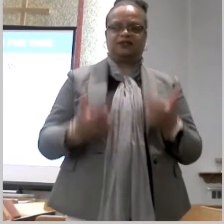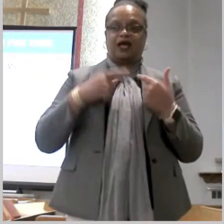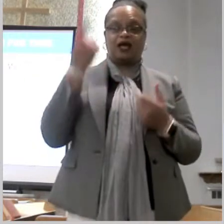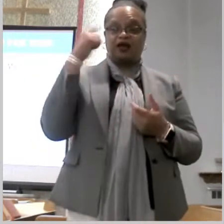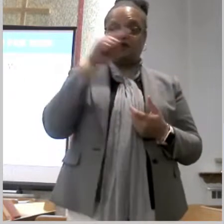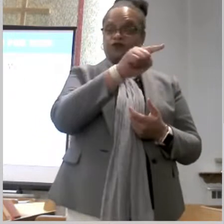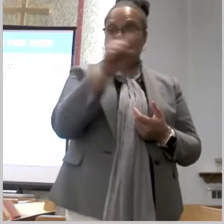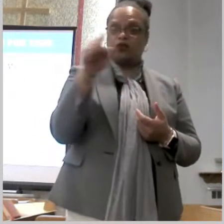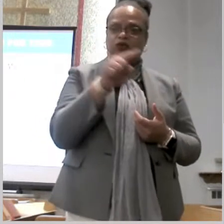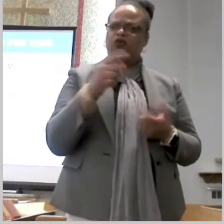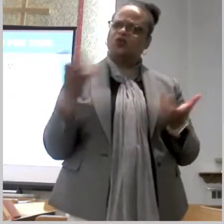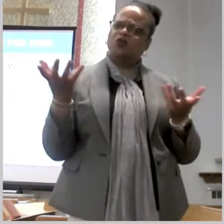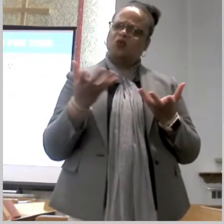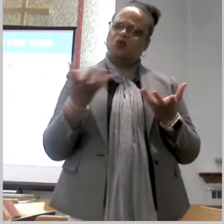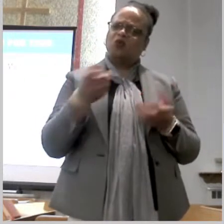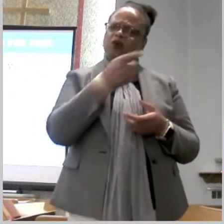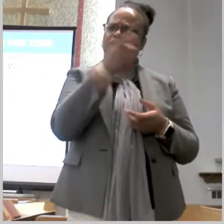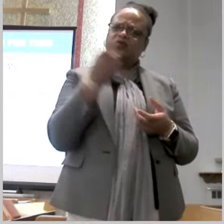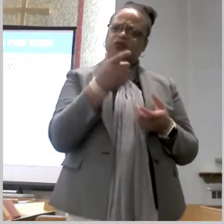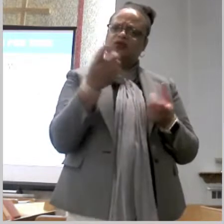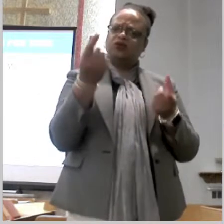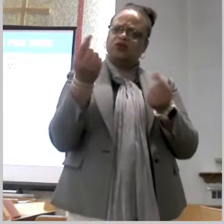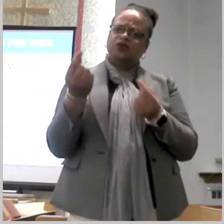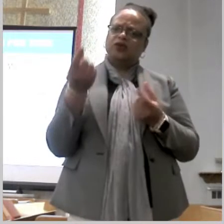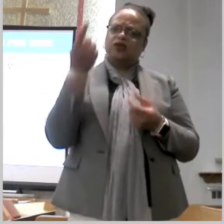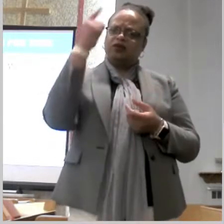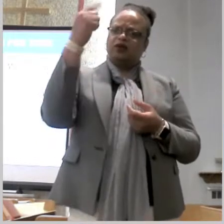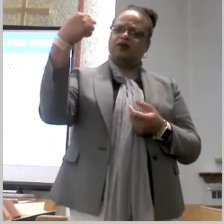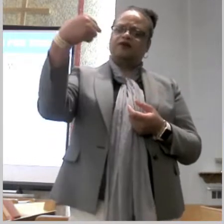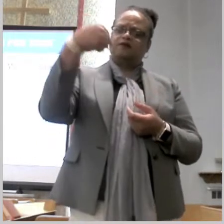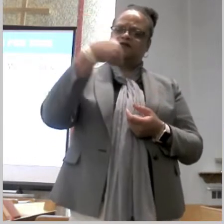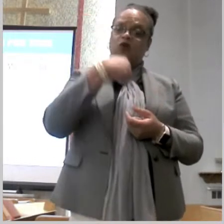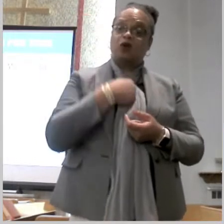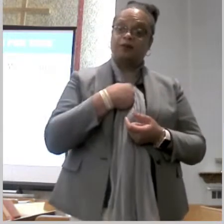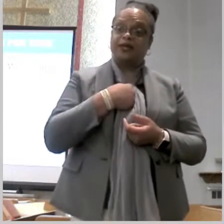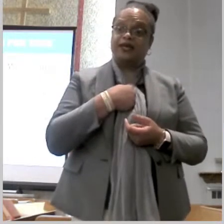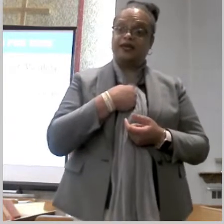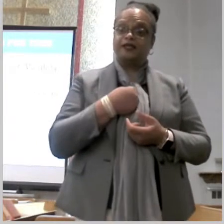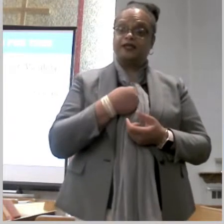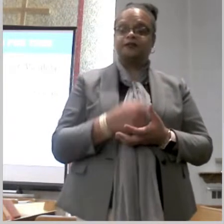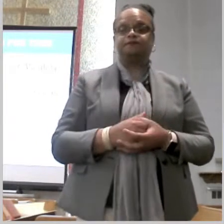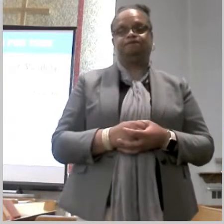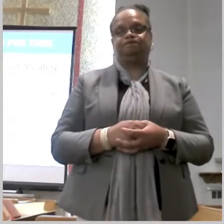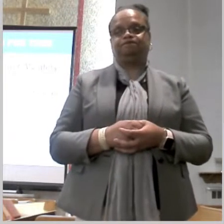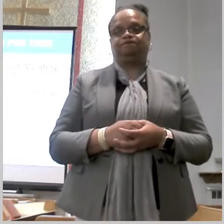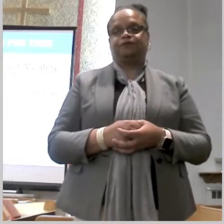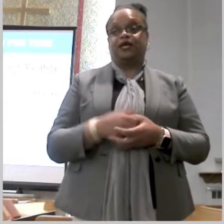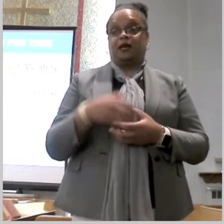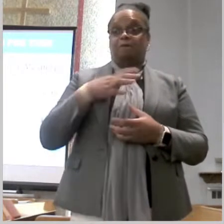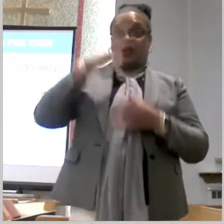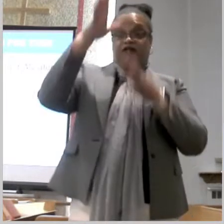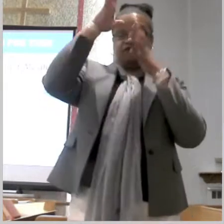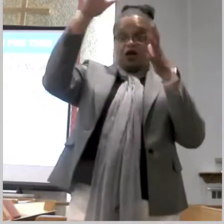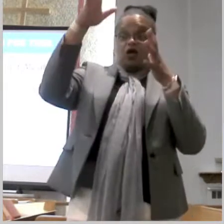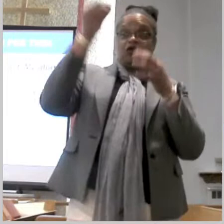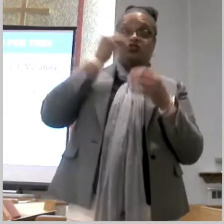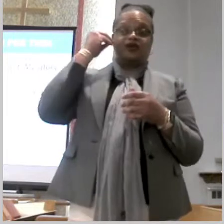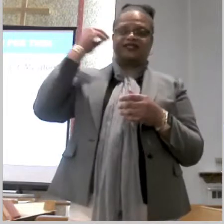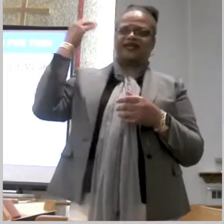I gave my life for thee. What hast thou given for me?